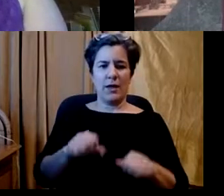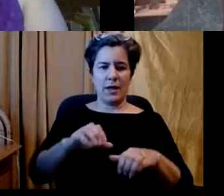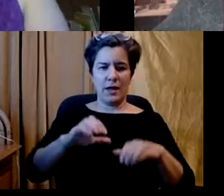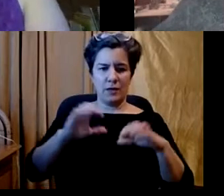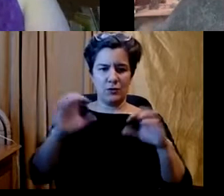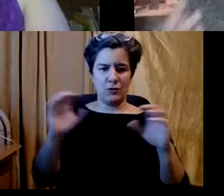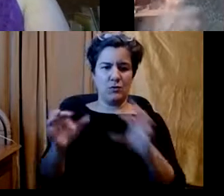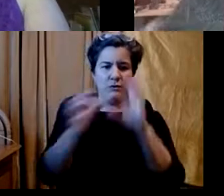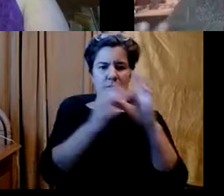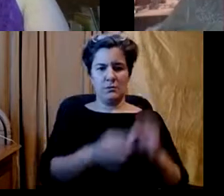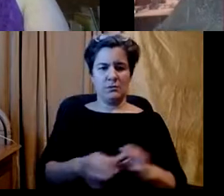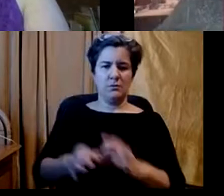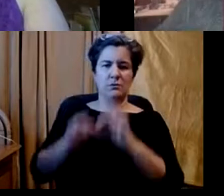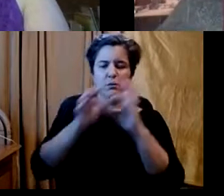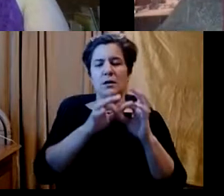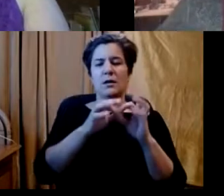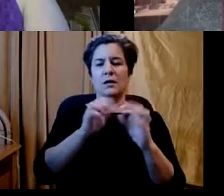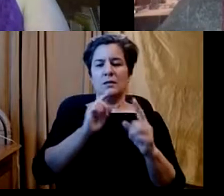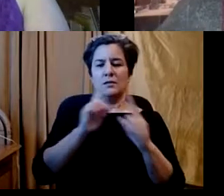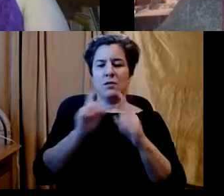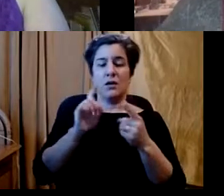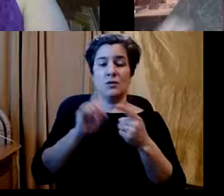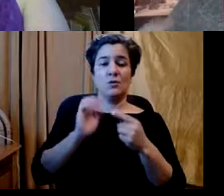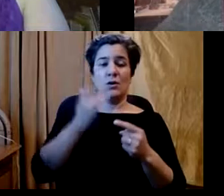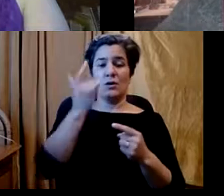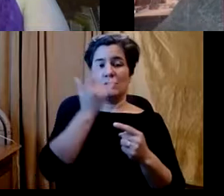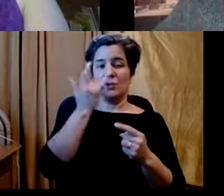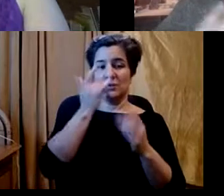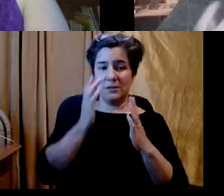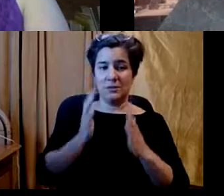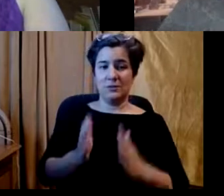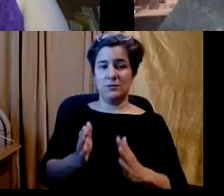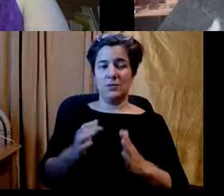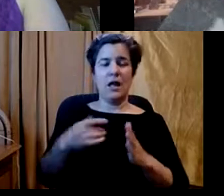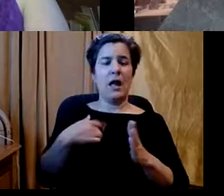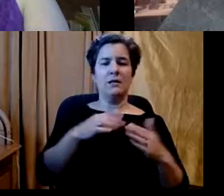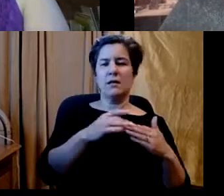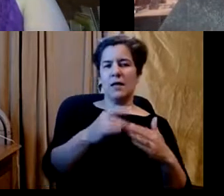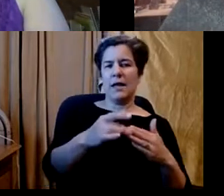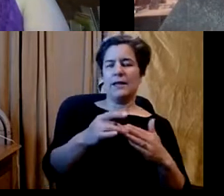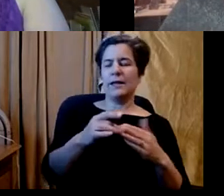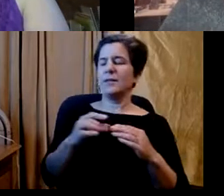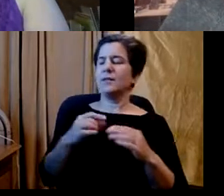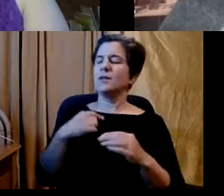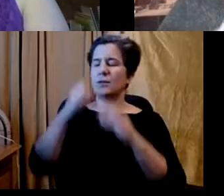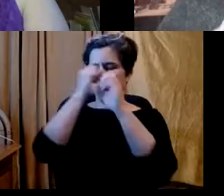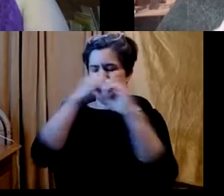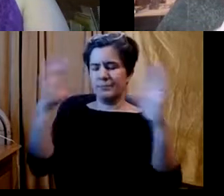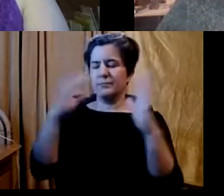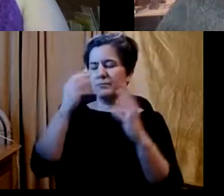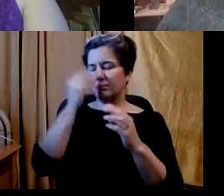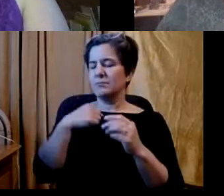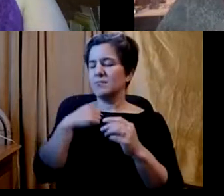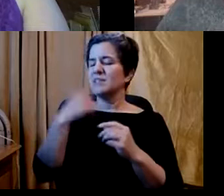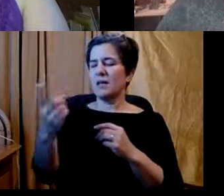and talk to our narcissistic person in our lives. And I can guide it. And then you just talk individually to the person that you